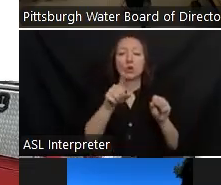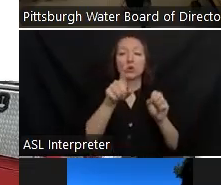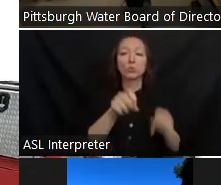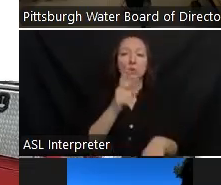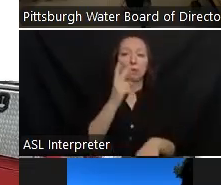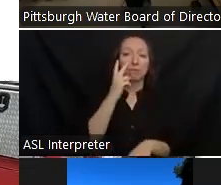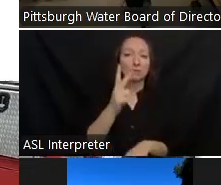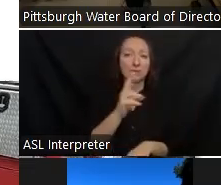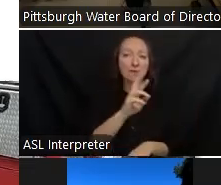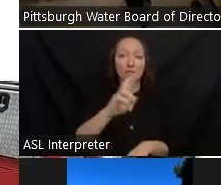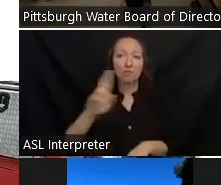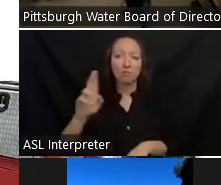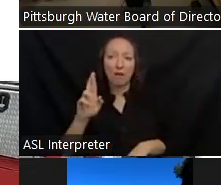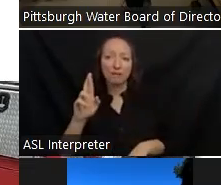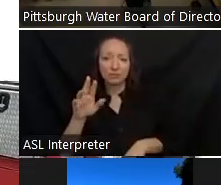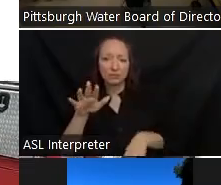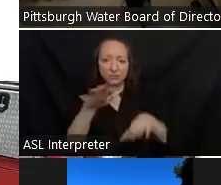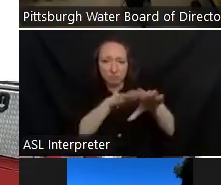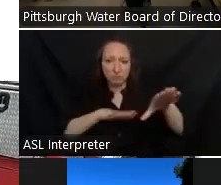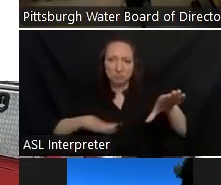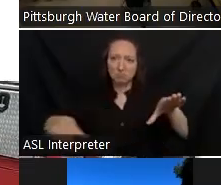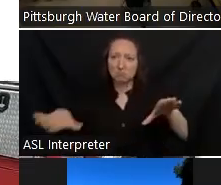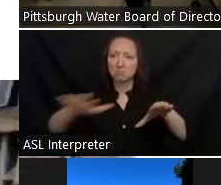after photo on the right.